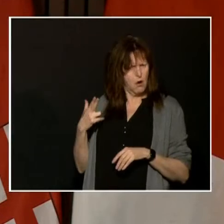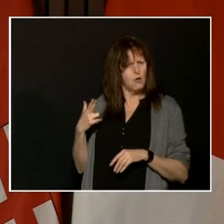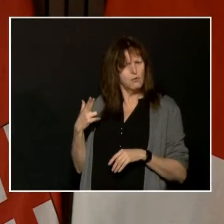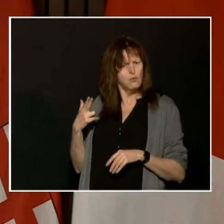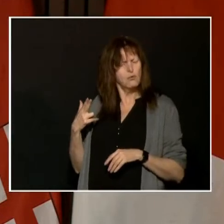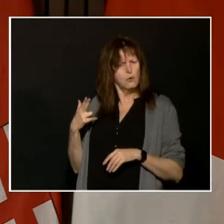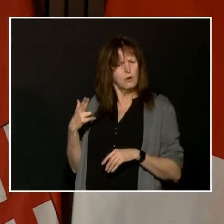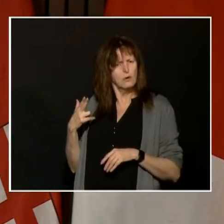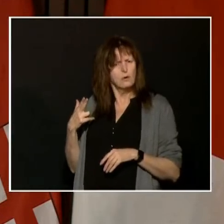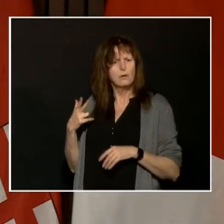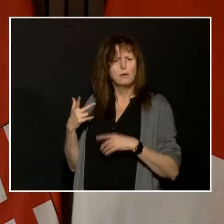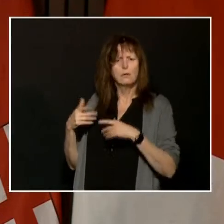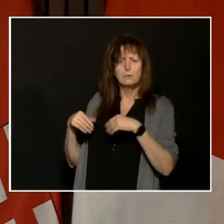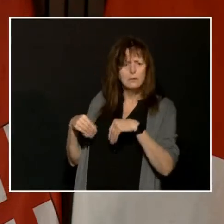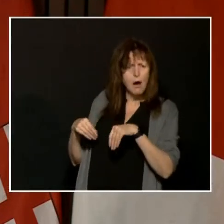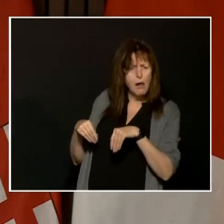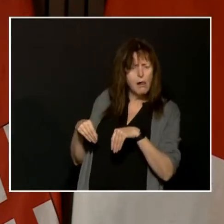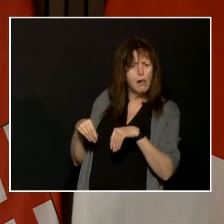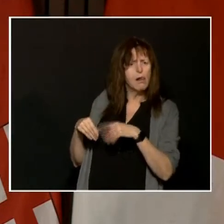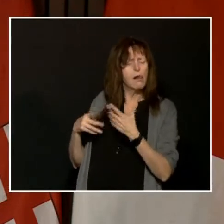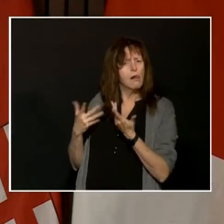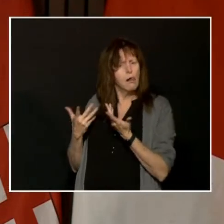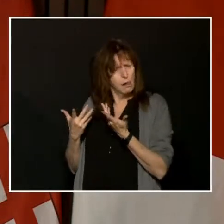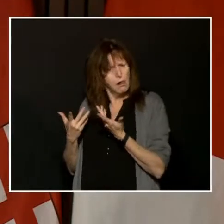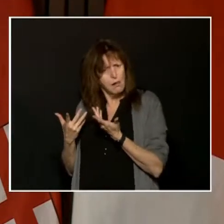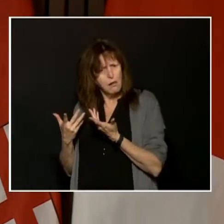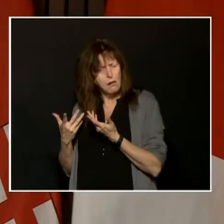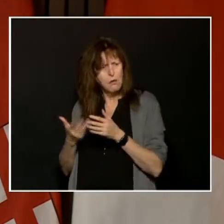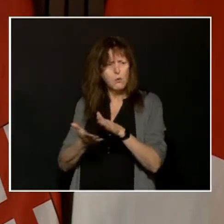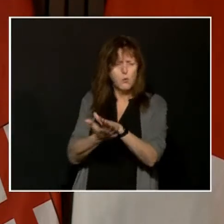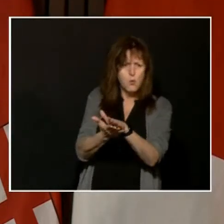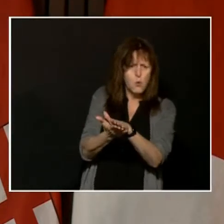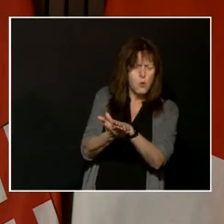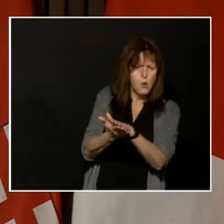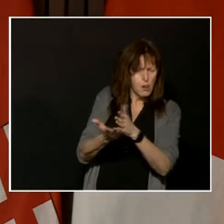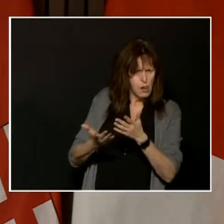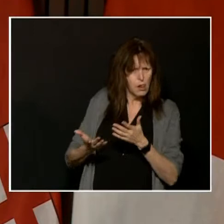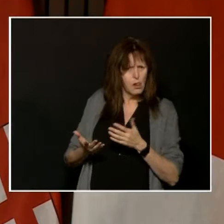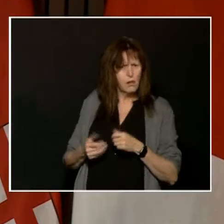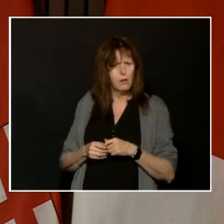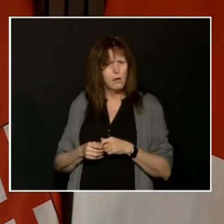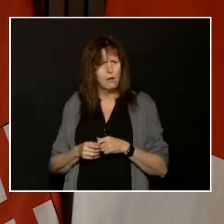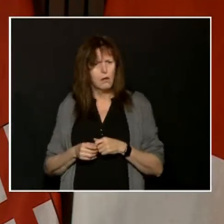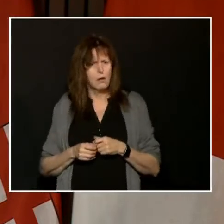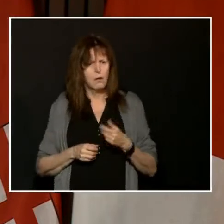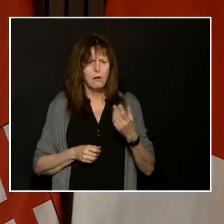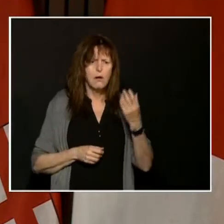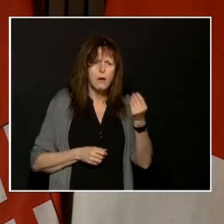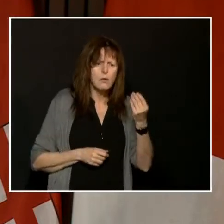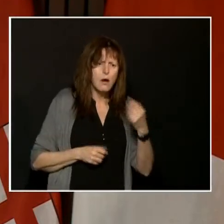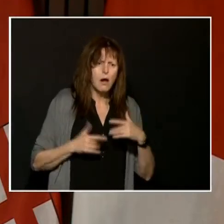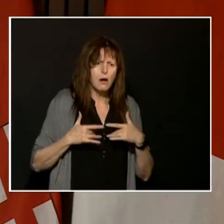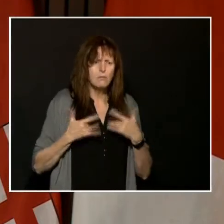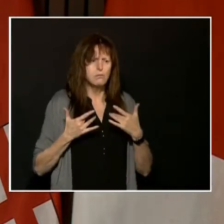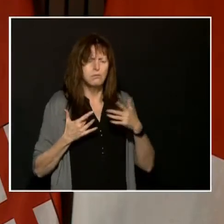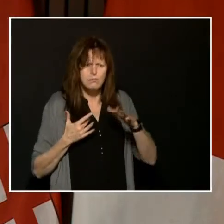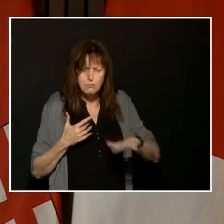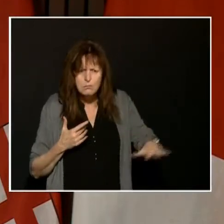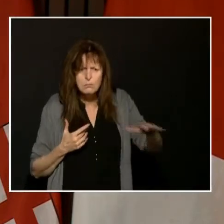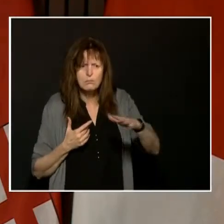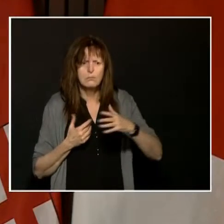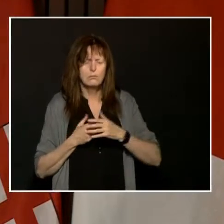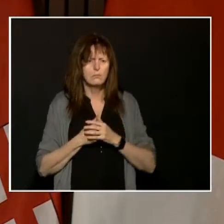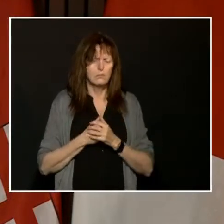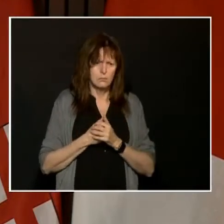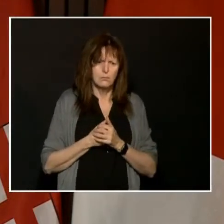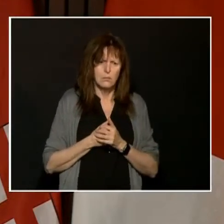retail, it would be schools, it would be outdoor amenities, it would be a few other things, I believe, in that would